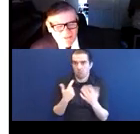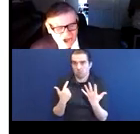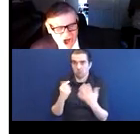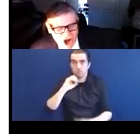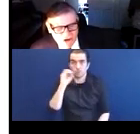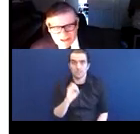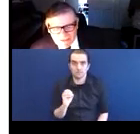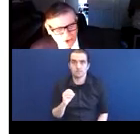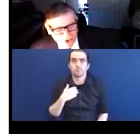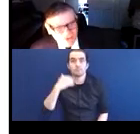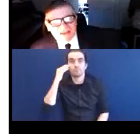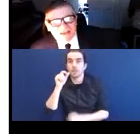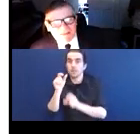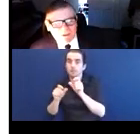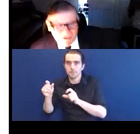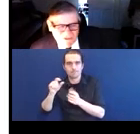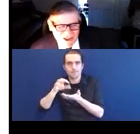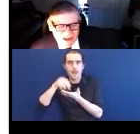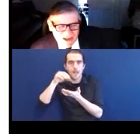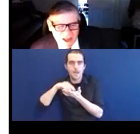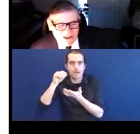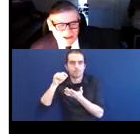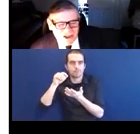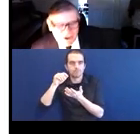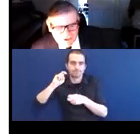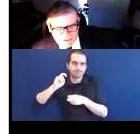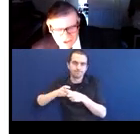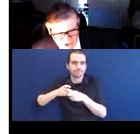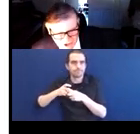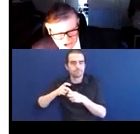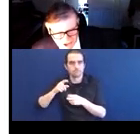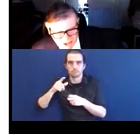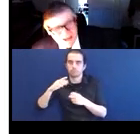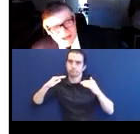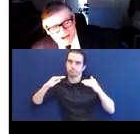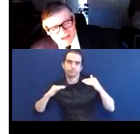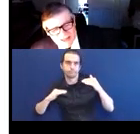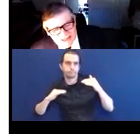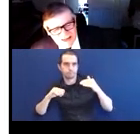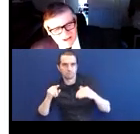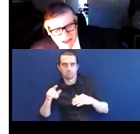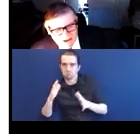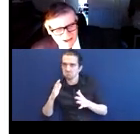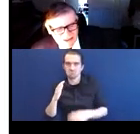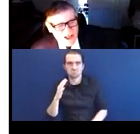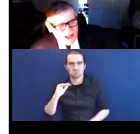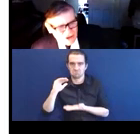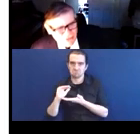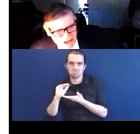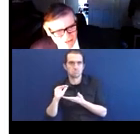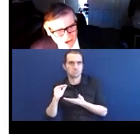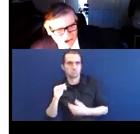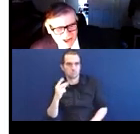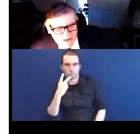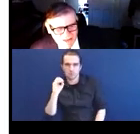have a much lower rate of employment than, say, people with physical impairments. It's useful to know these things because they then tell you the barriers. So